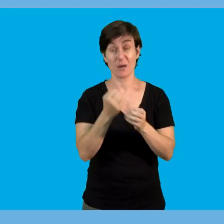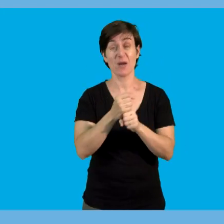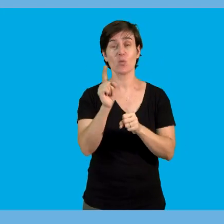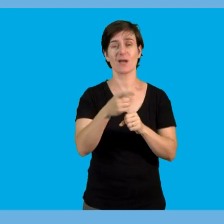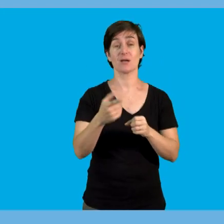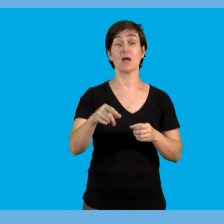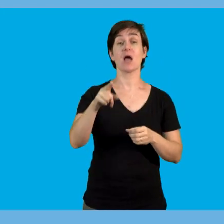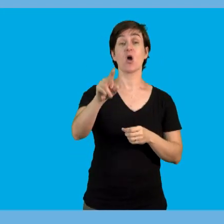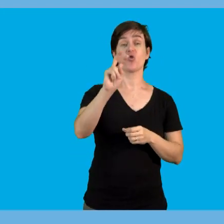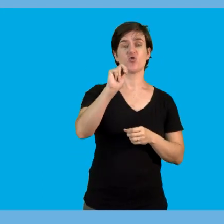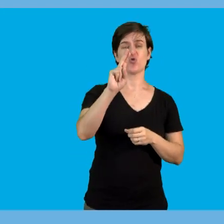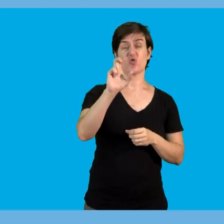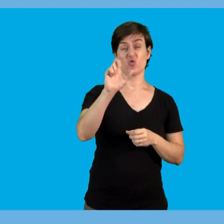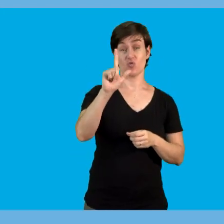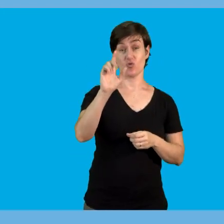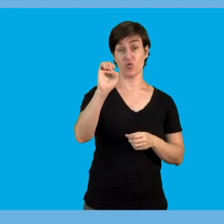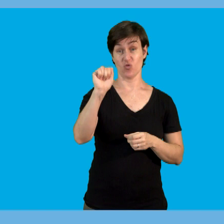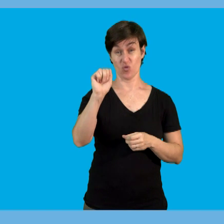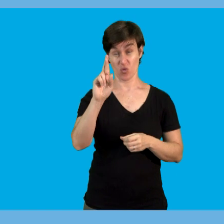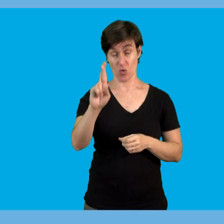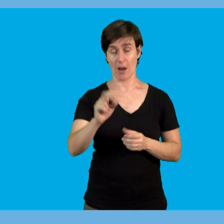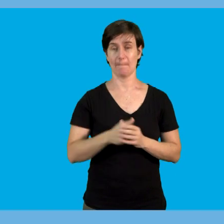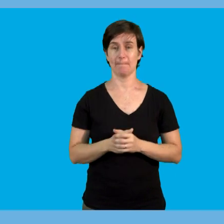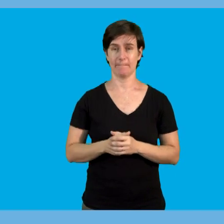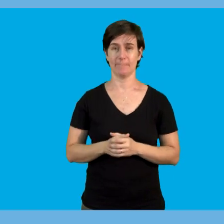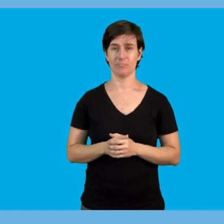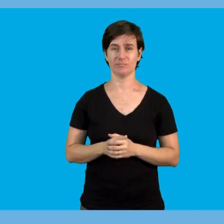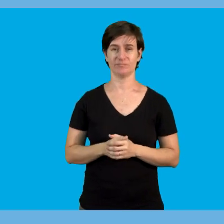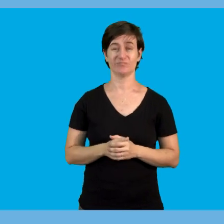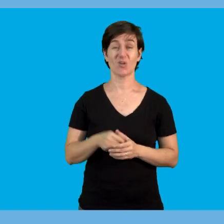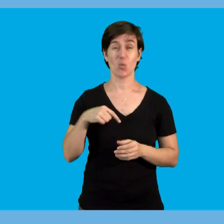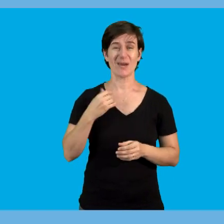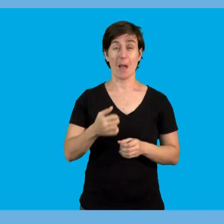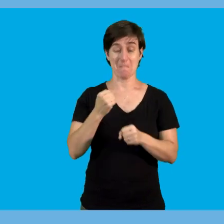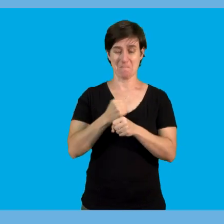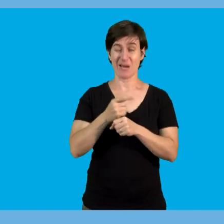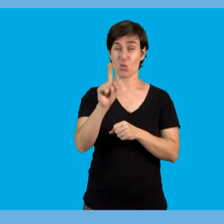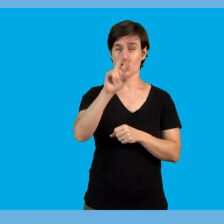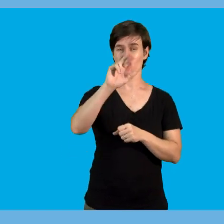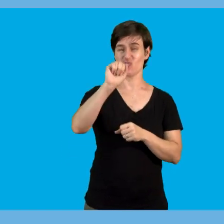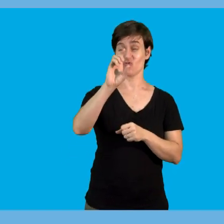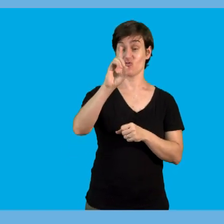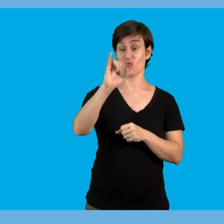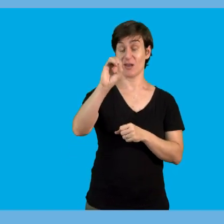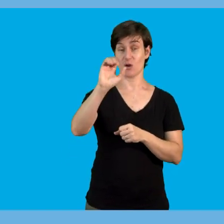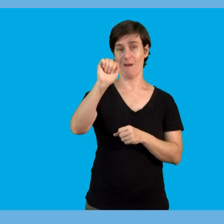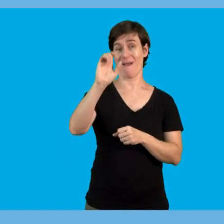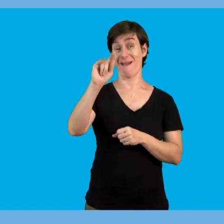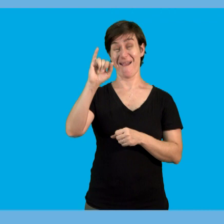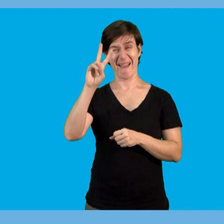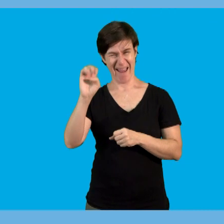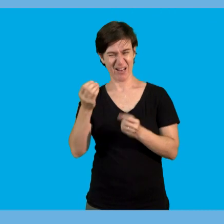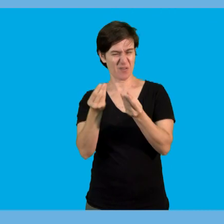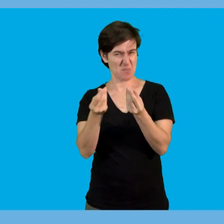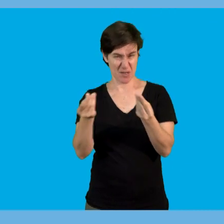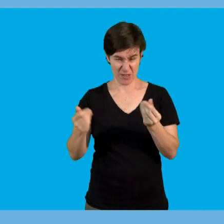So remember, the waste that is produced on these power stations, we are basically creating the radioactive material. And